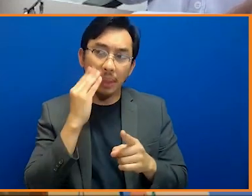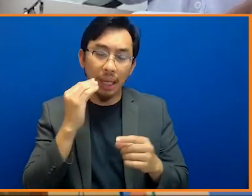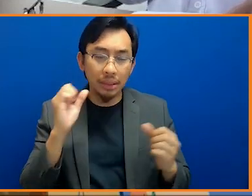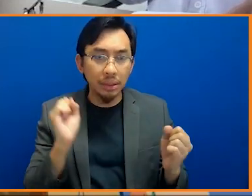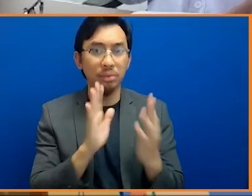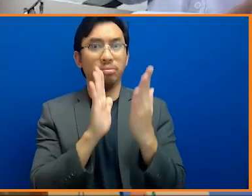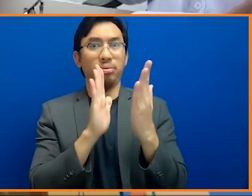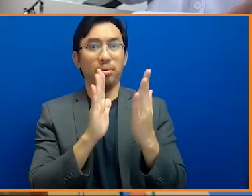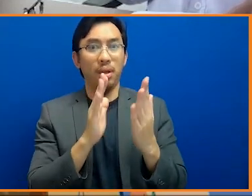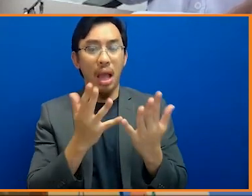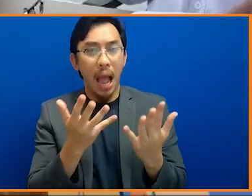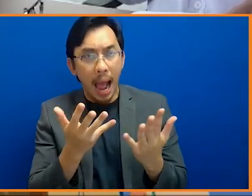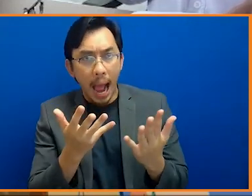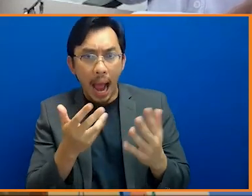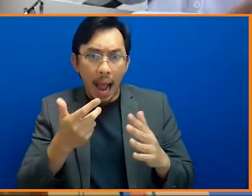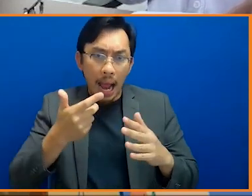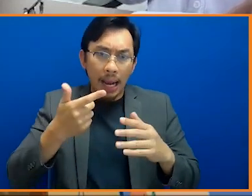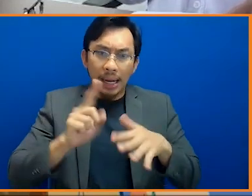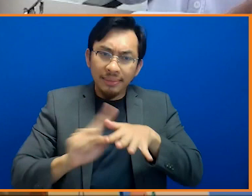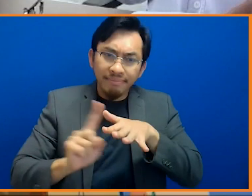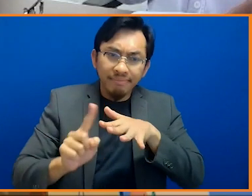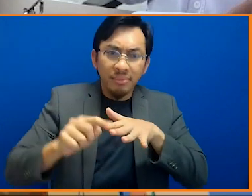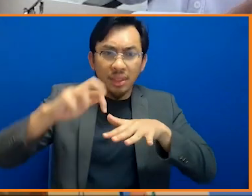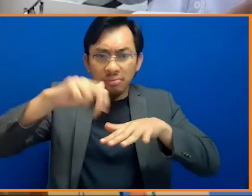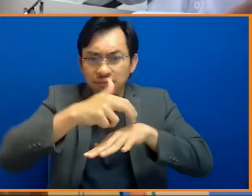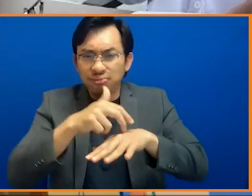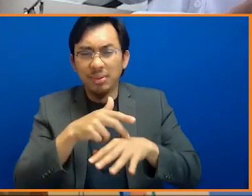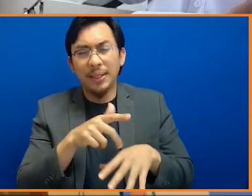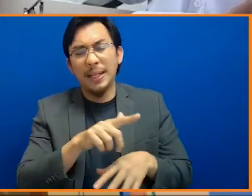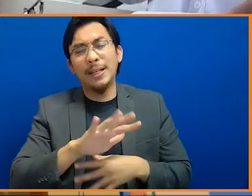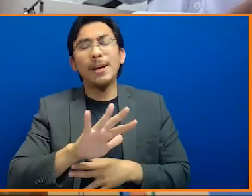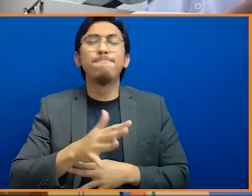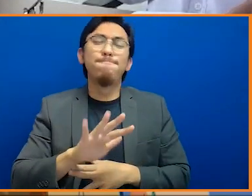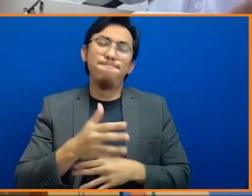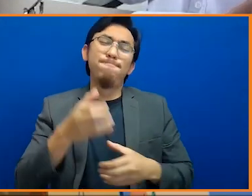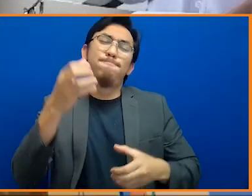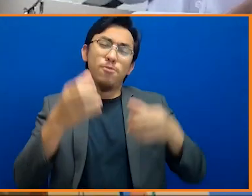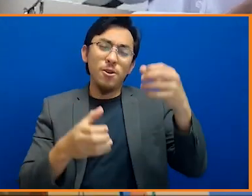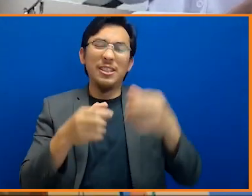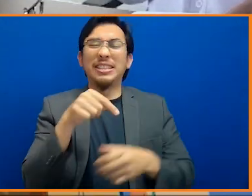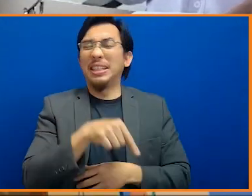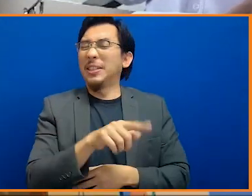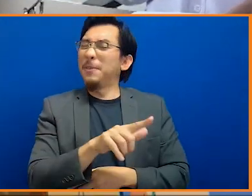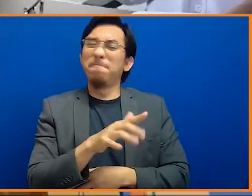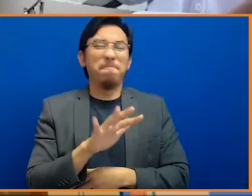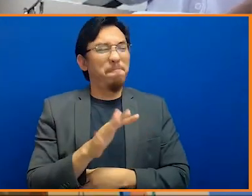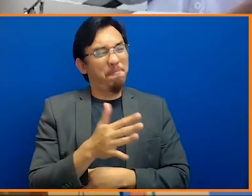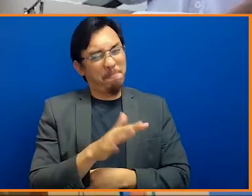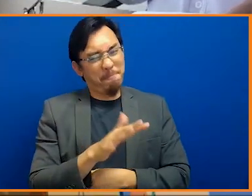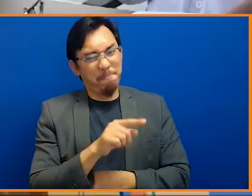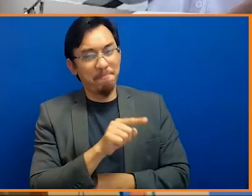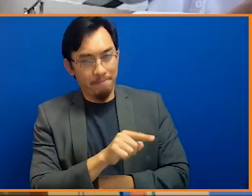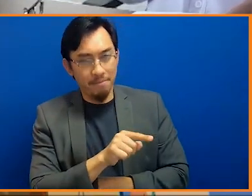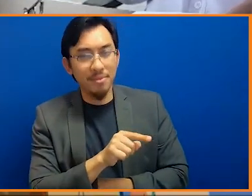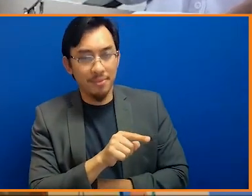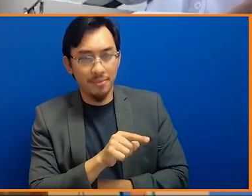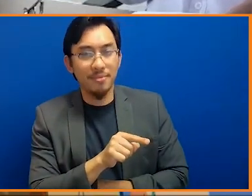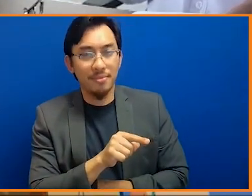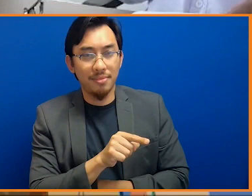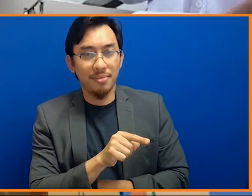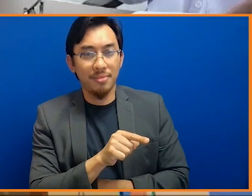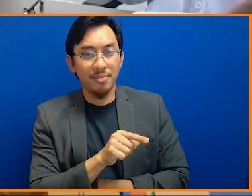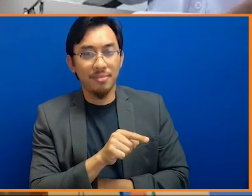they encounter with the structures quality of the building in Aceh, especially